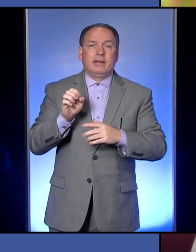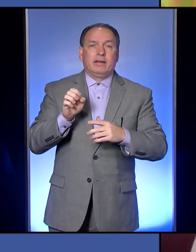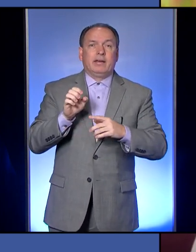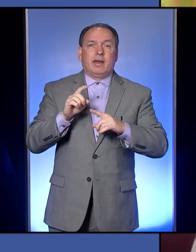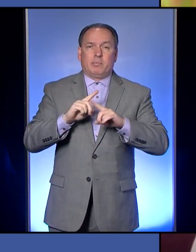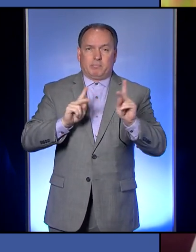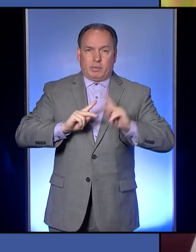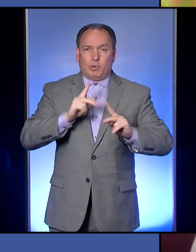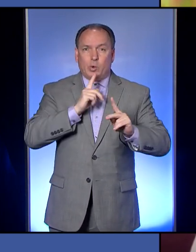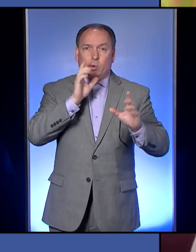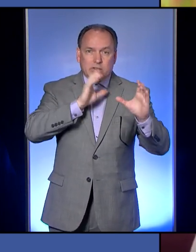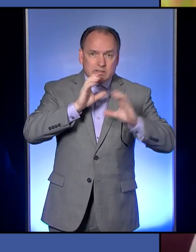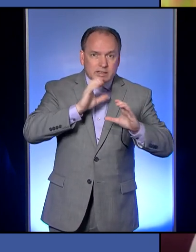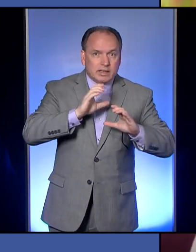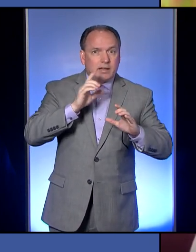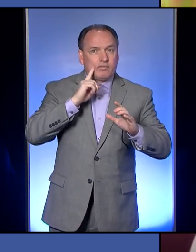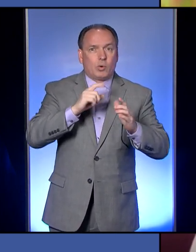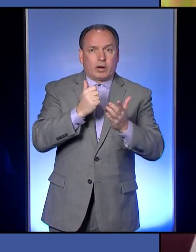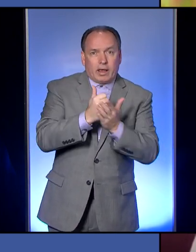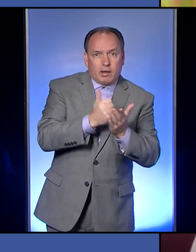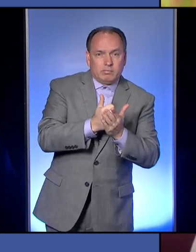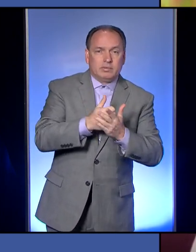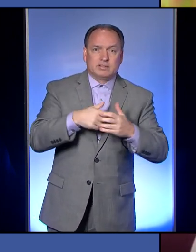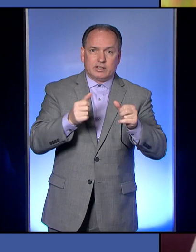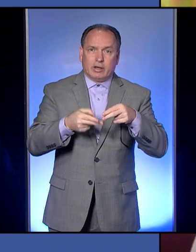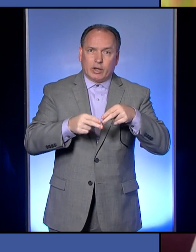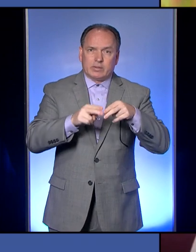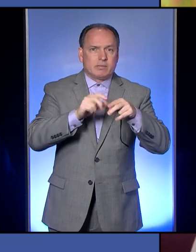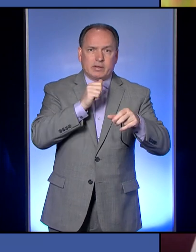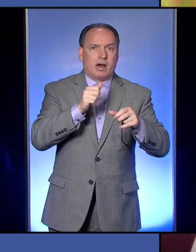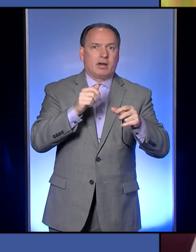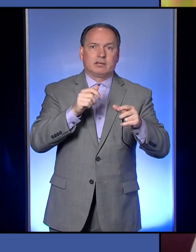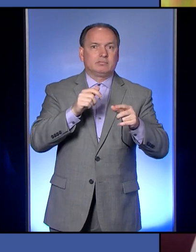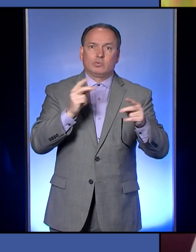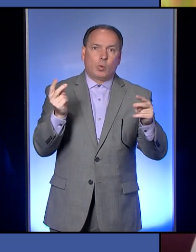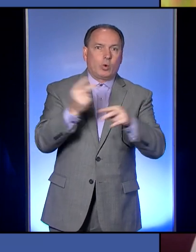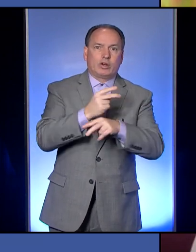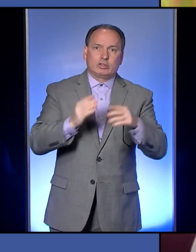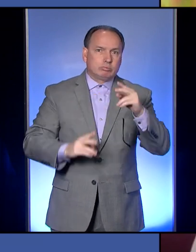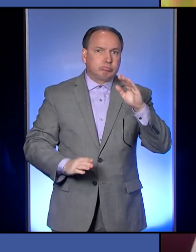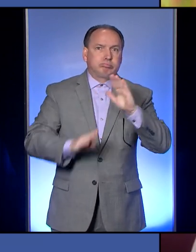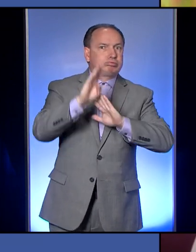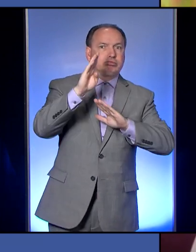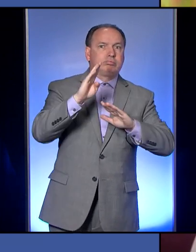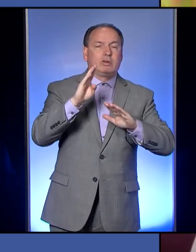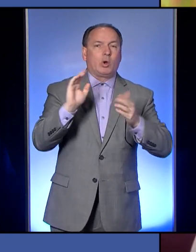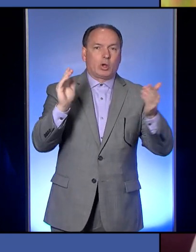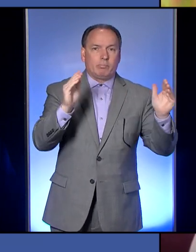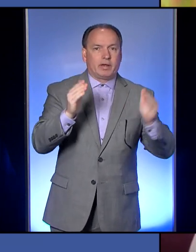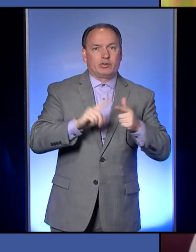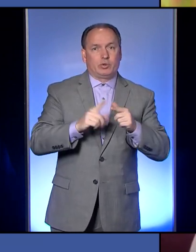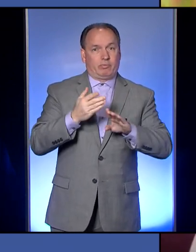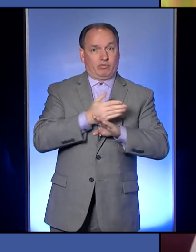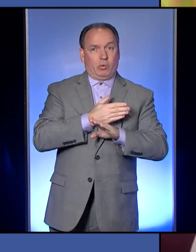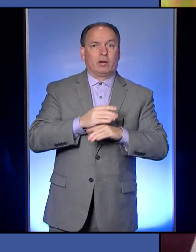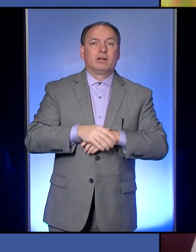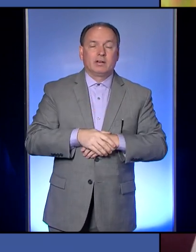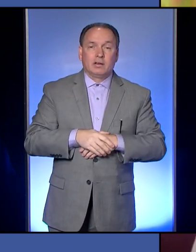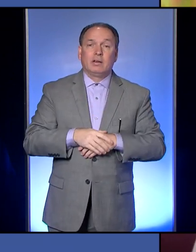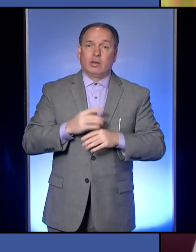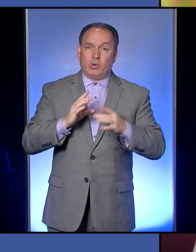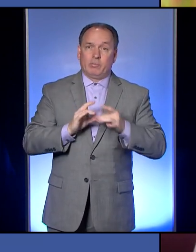receiving care is increasing, we still are not yet seeing the spikes or surges that we are prepared for. As we've mentioned